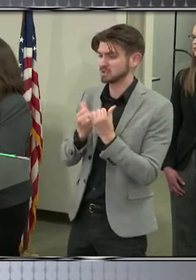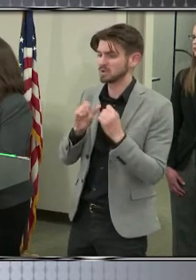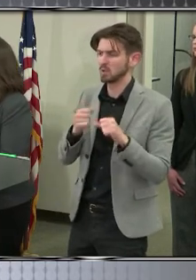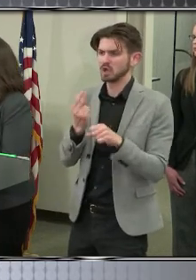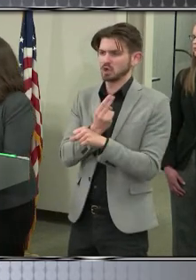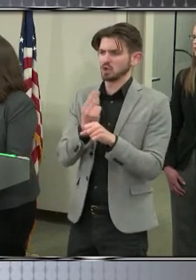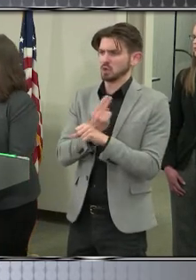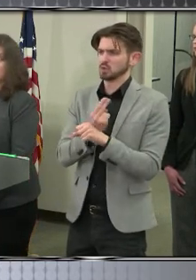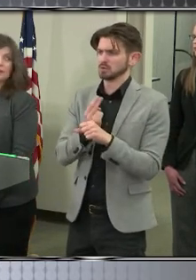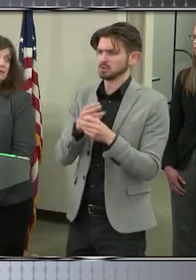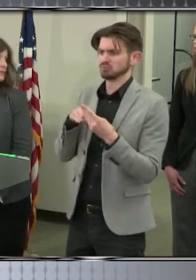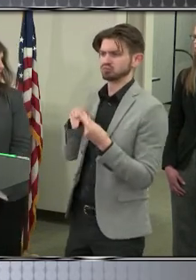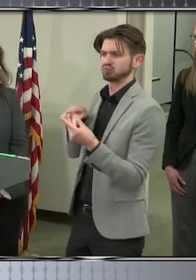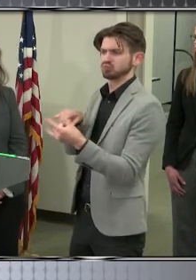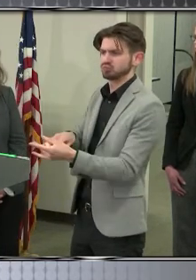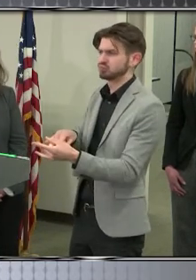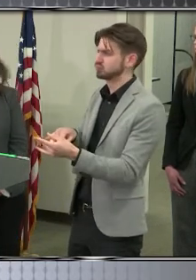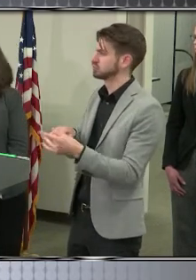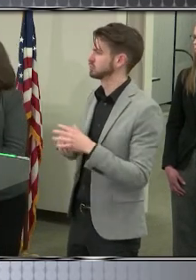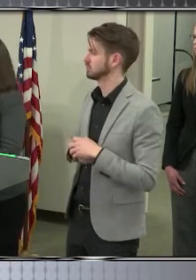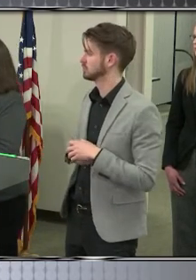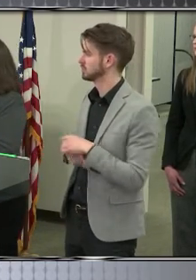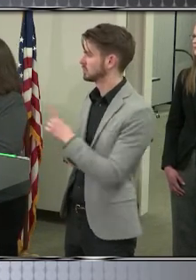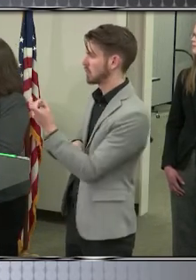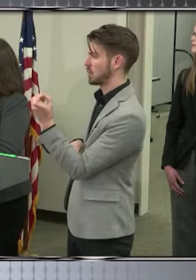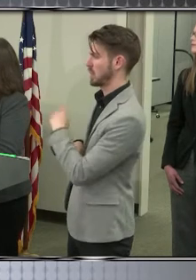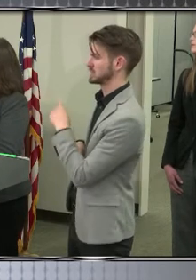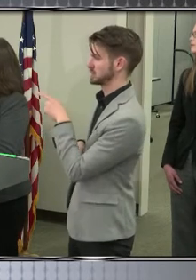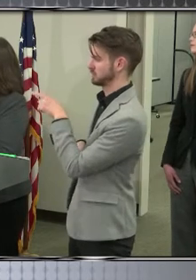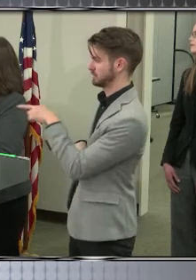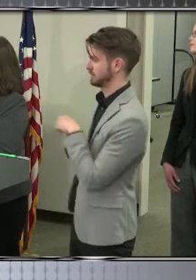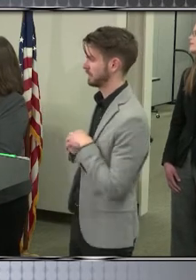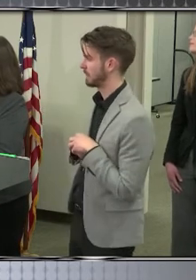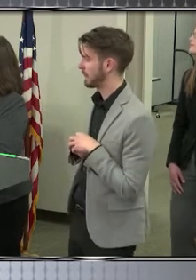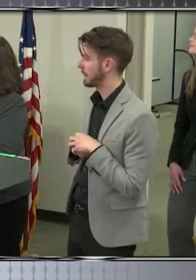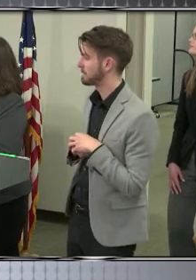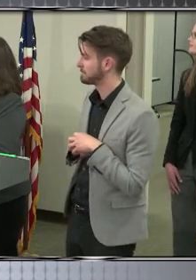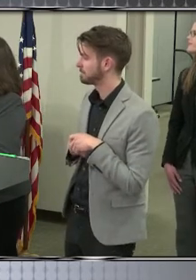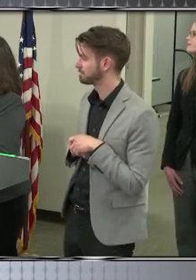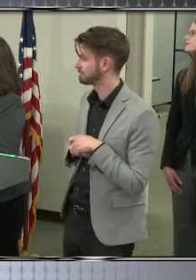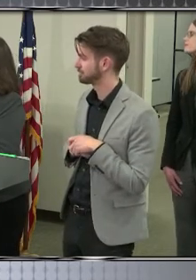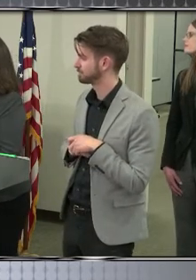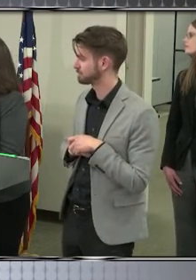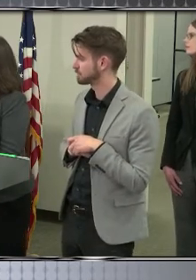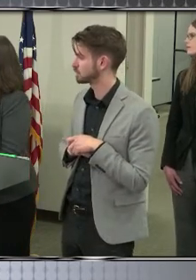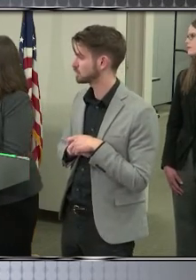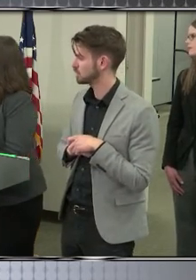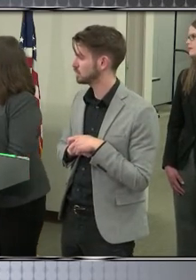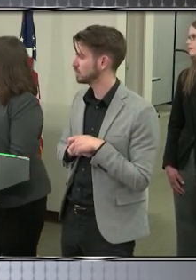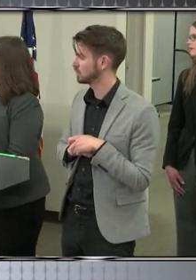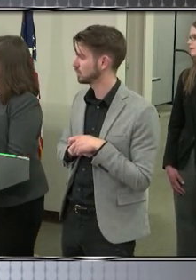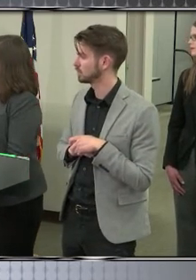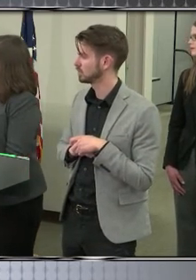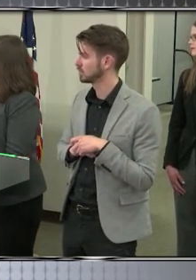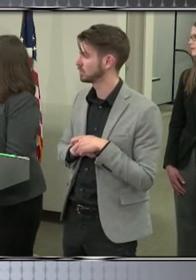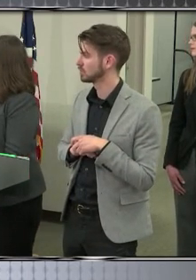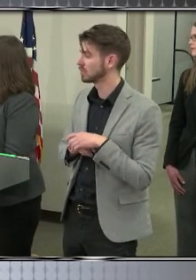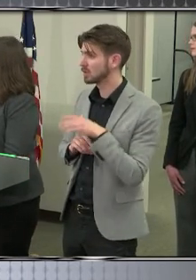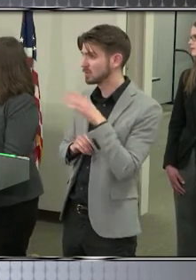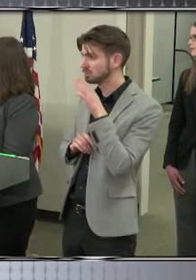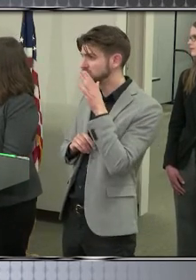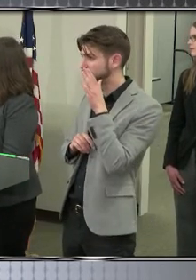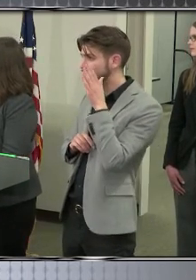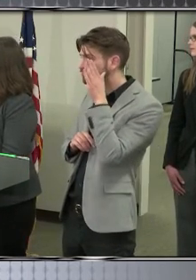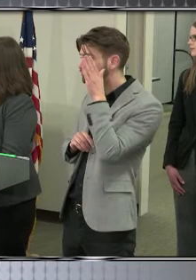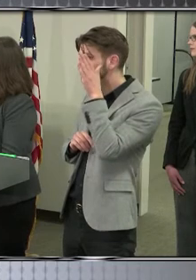the community. At what point, worst case scenario, or at some point, are